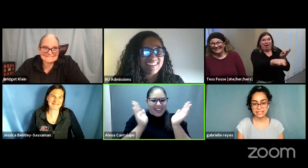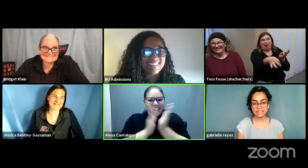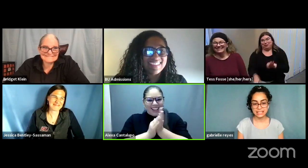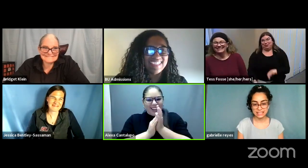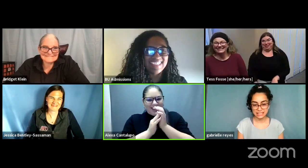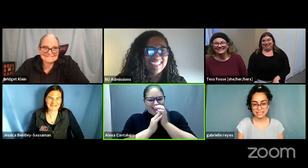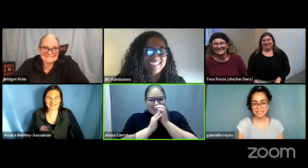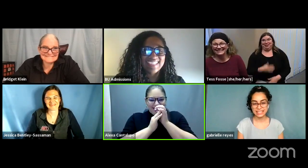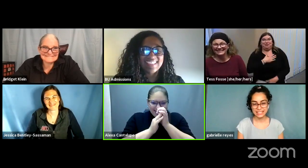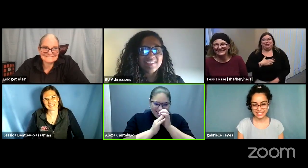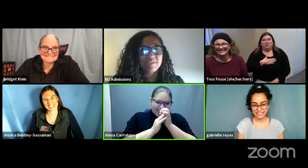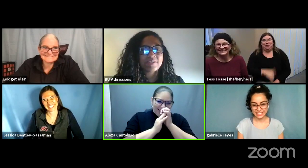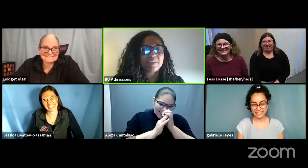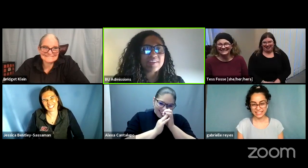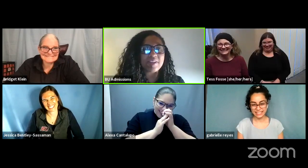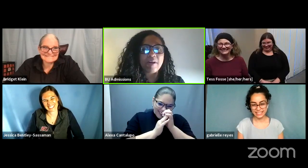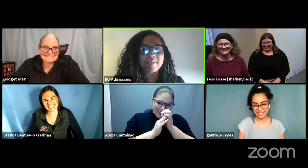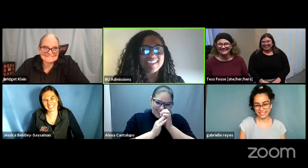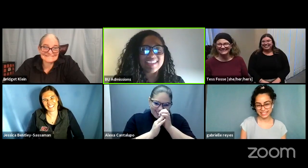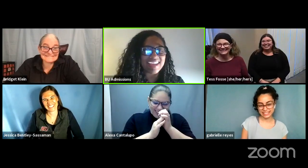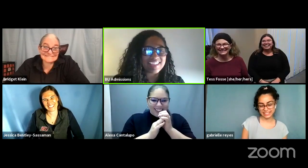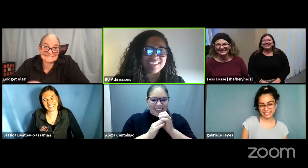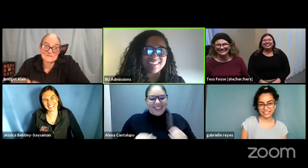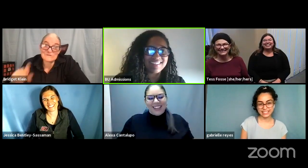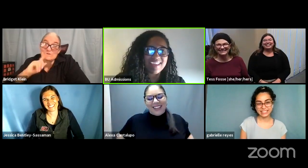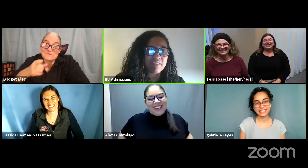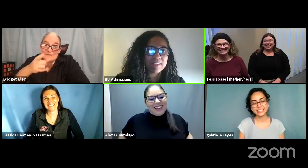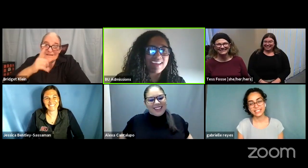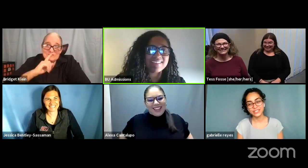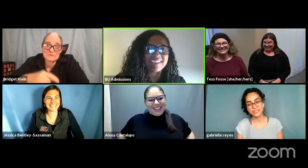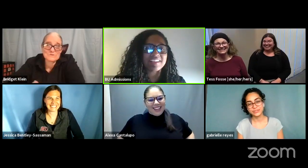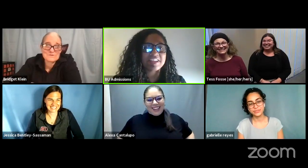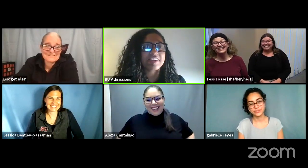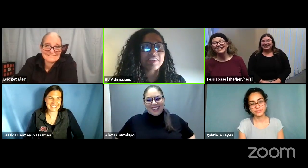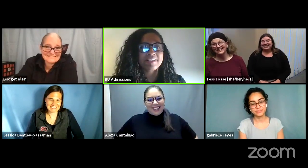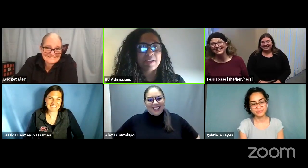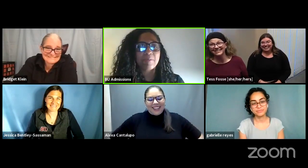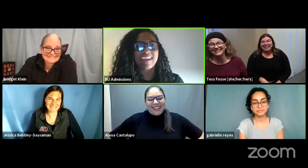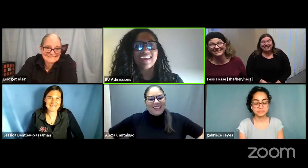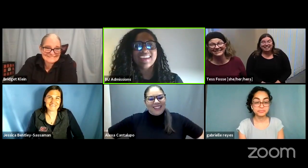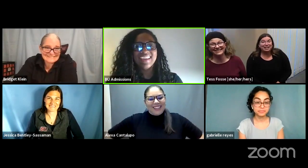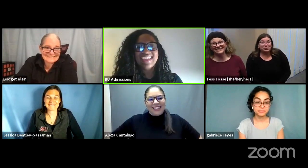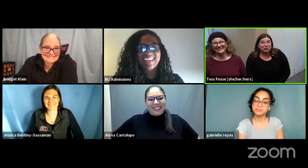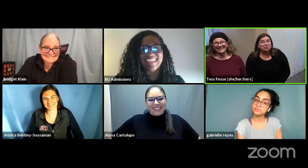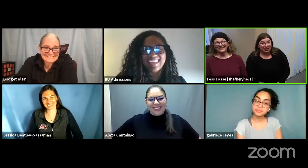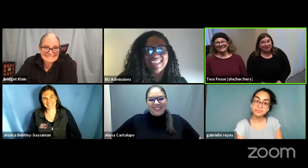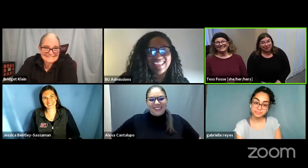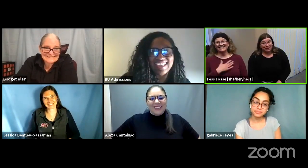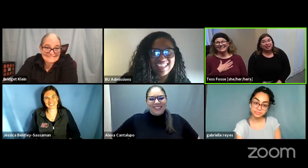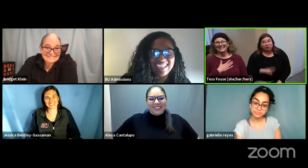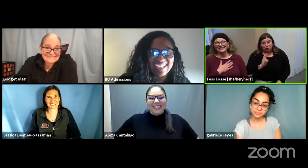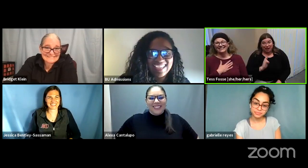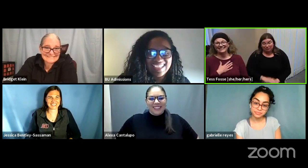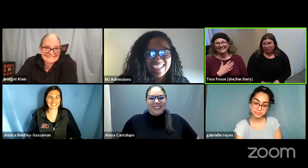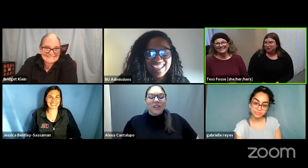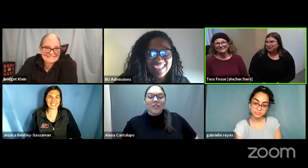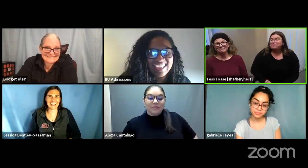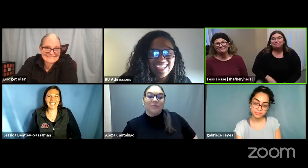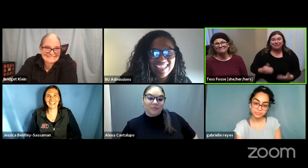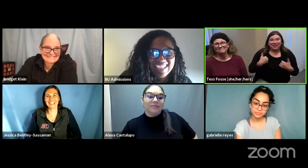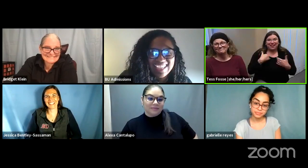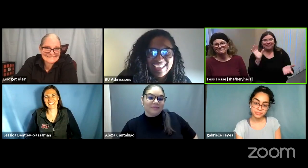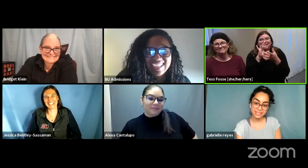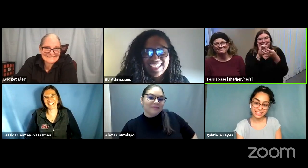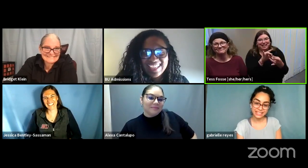Oh, wow. So there's always a connection. Everybody has a connection here in some way. That is true. Becky is funny in 2 languages.